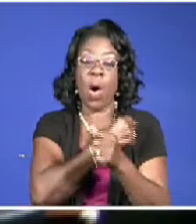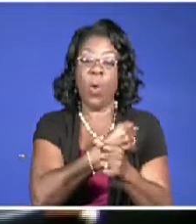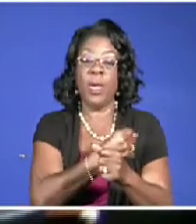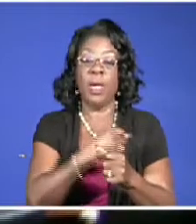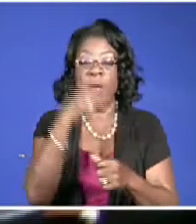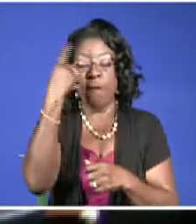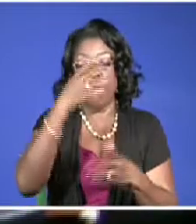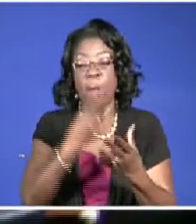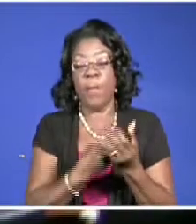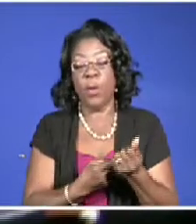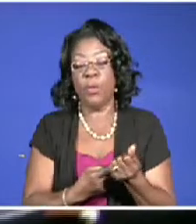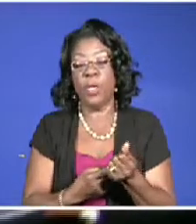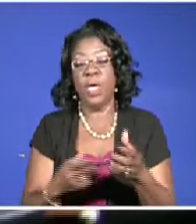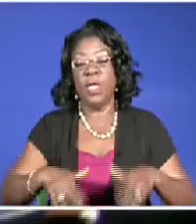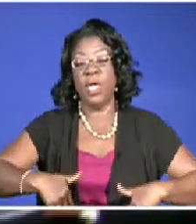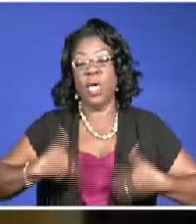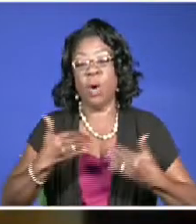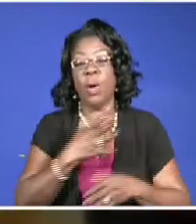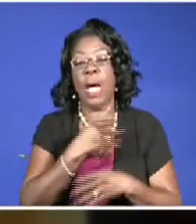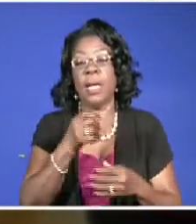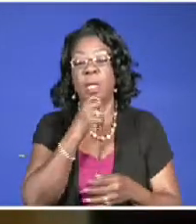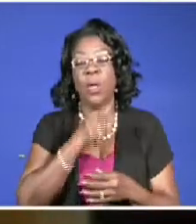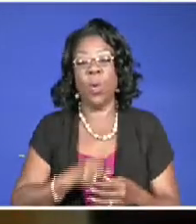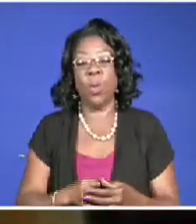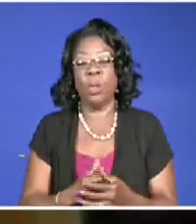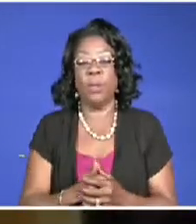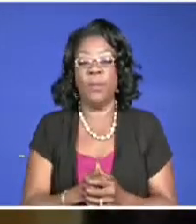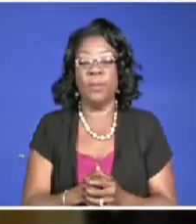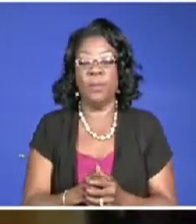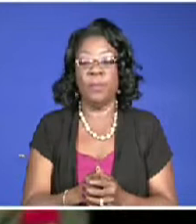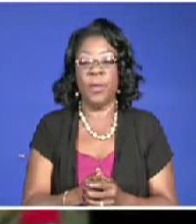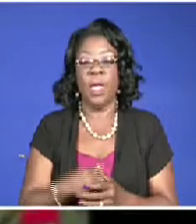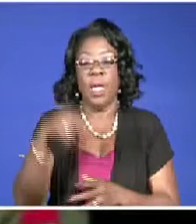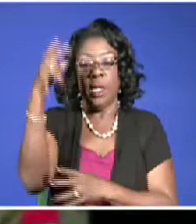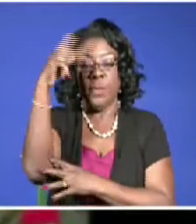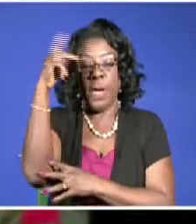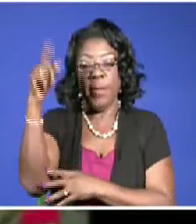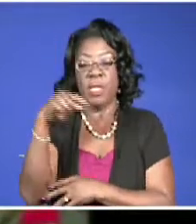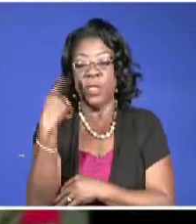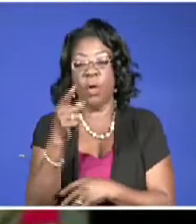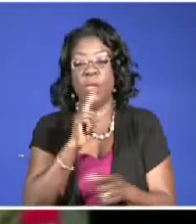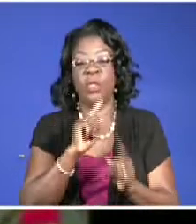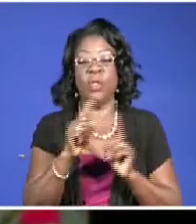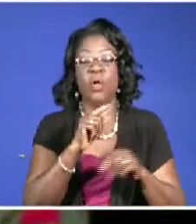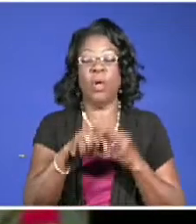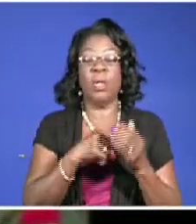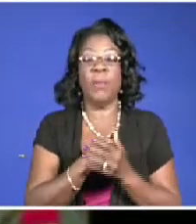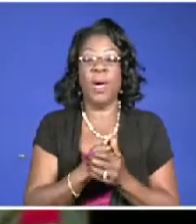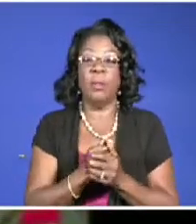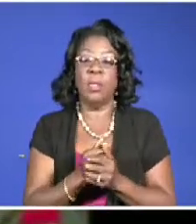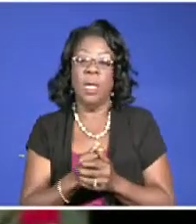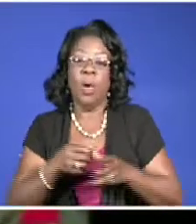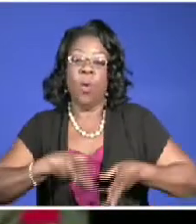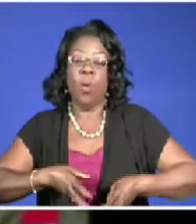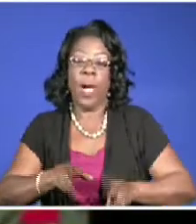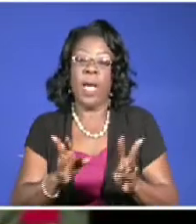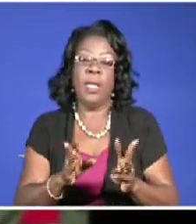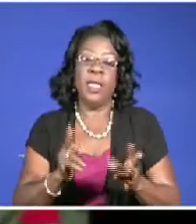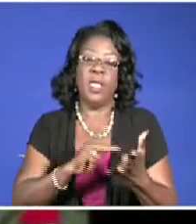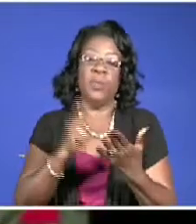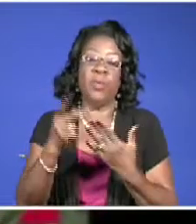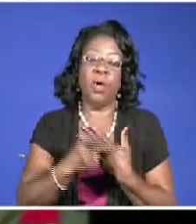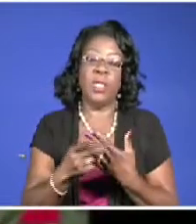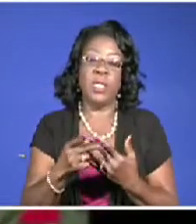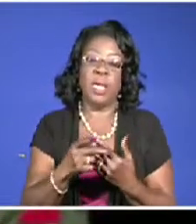the young and the elderly. Well, Prime Minister Minnis also told the United Nations that while these projects